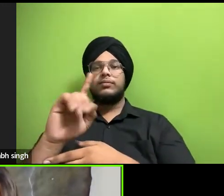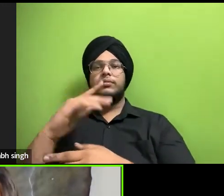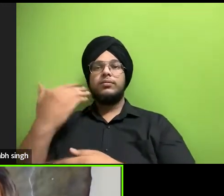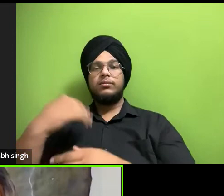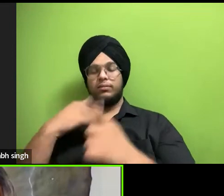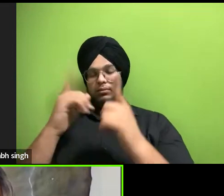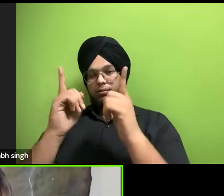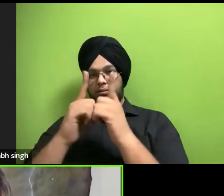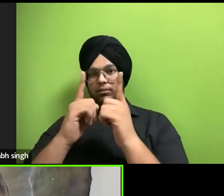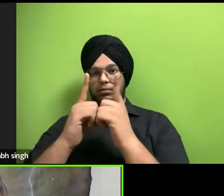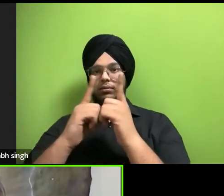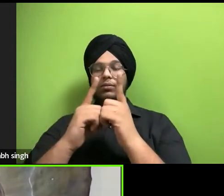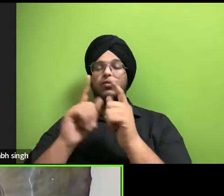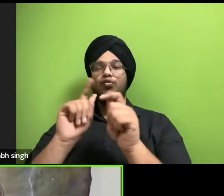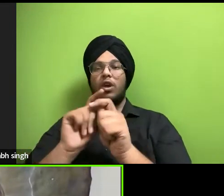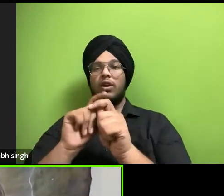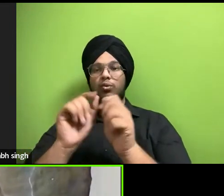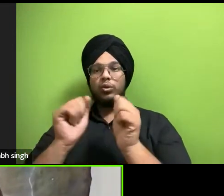conservation studio working with